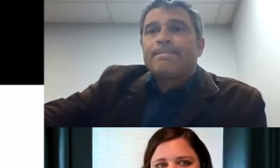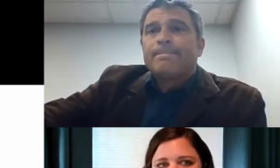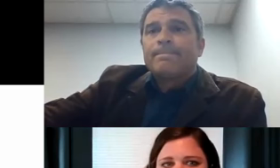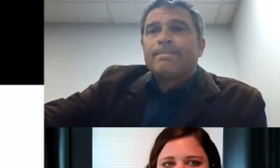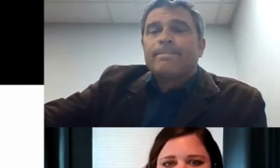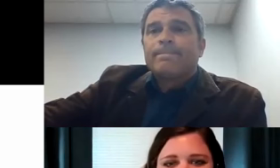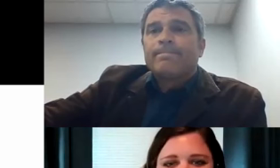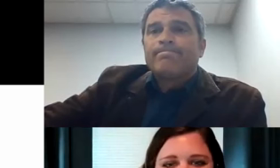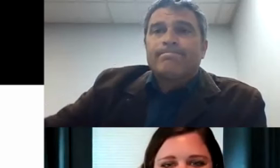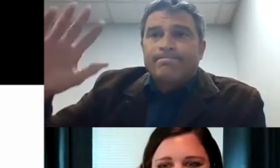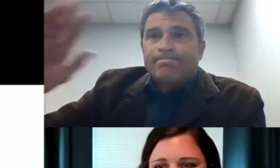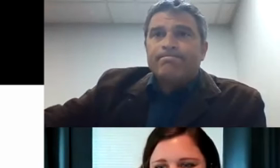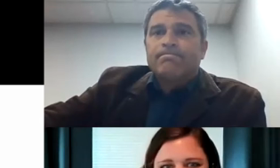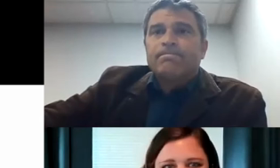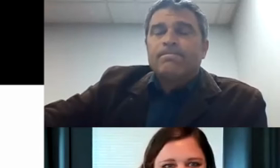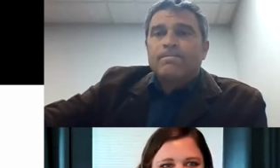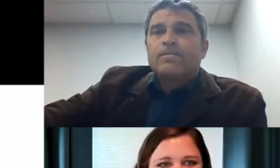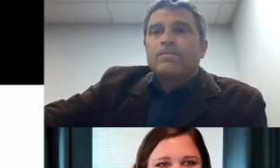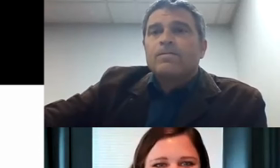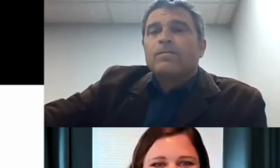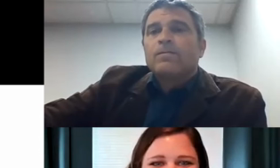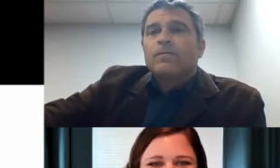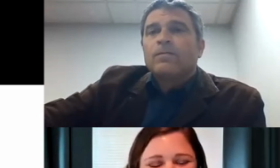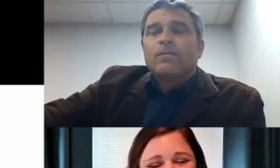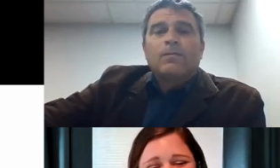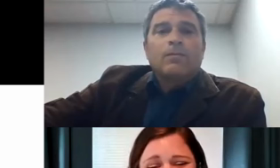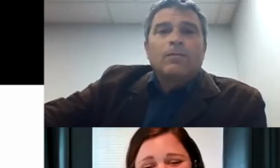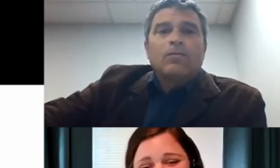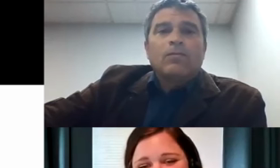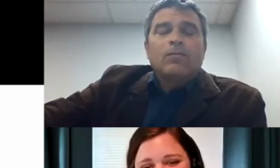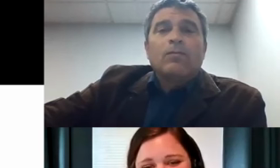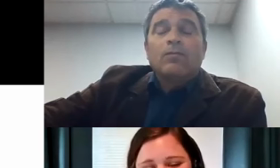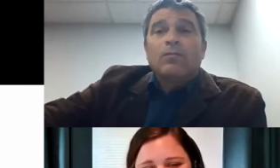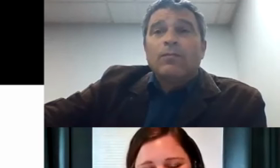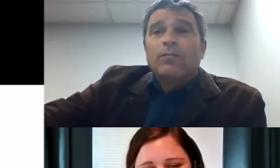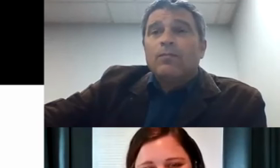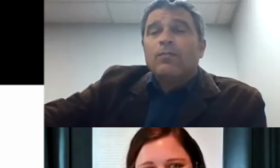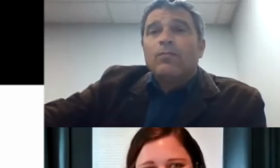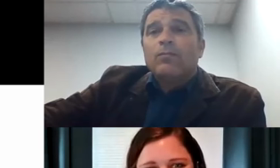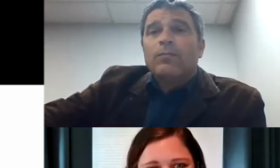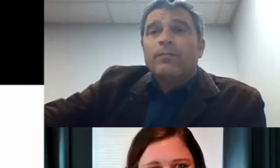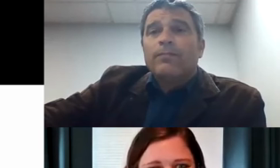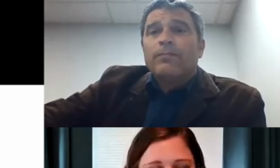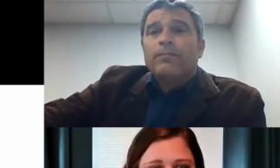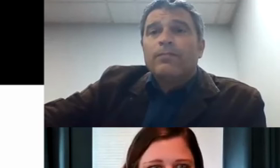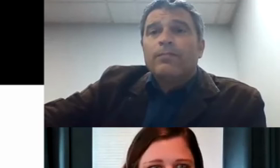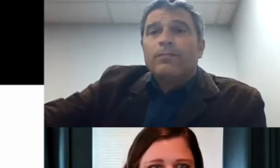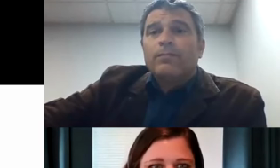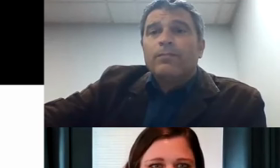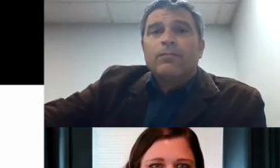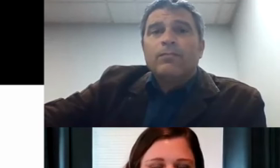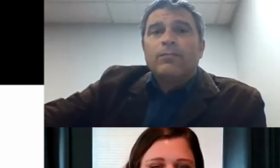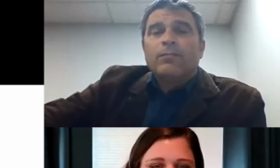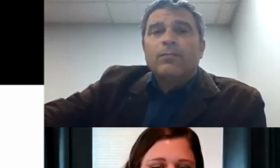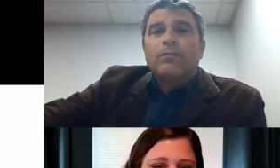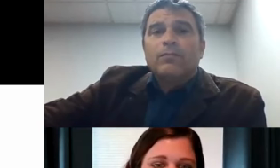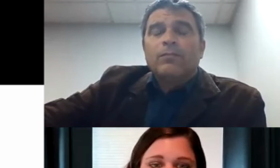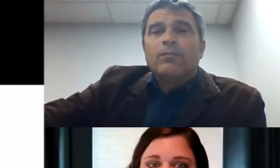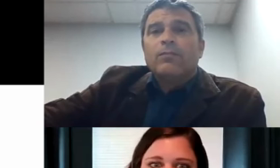Thank you so much. I know we are 2 minutes over, so I really want to thank everyone so much